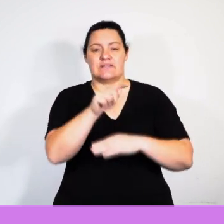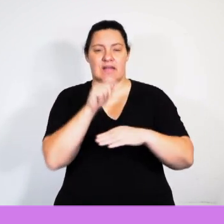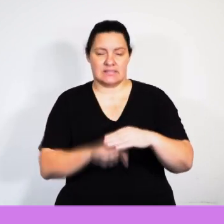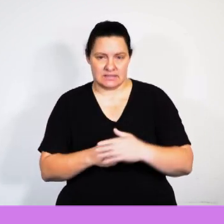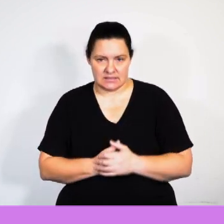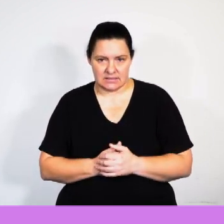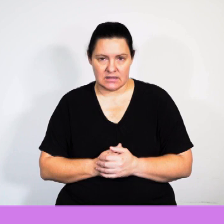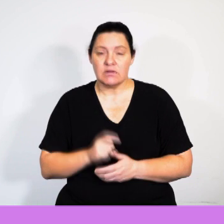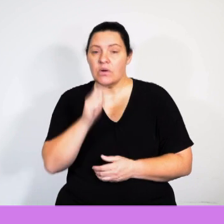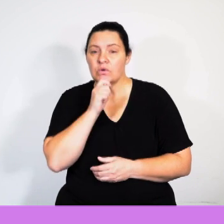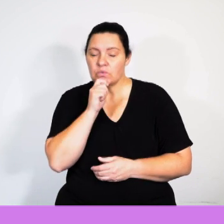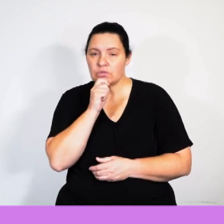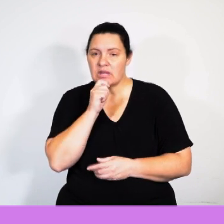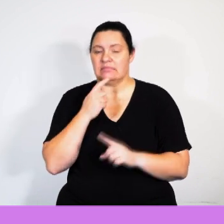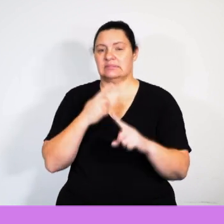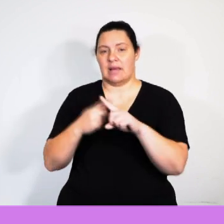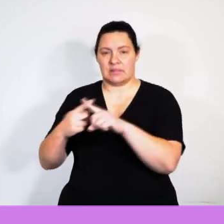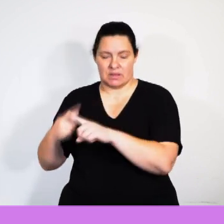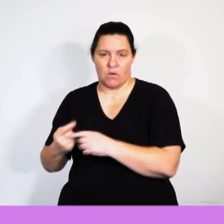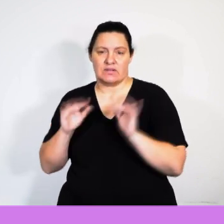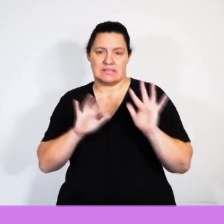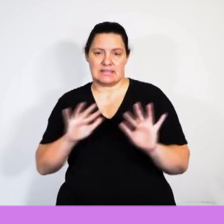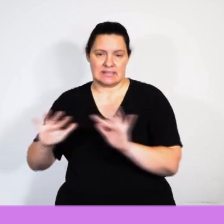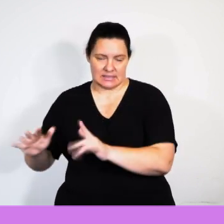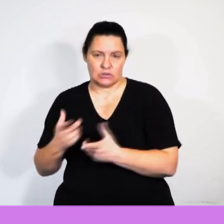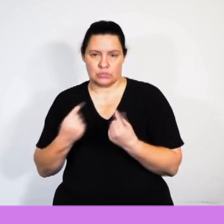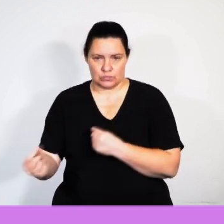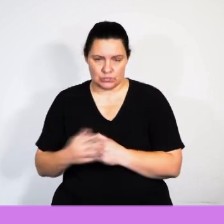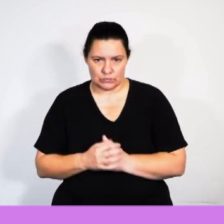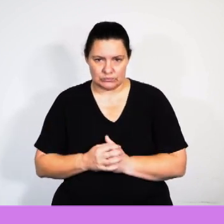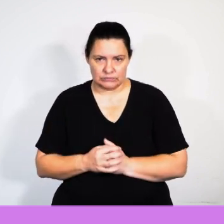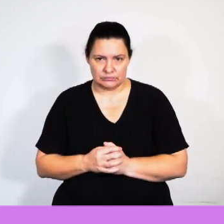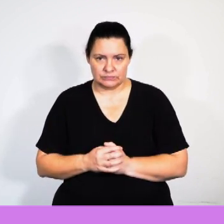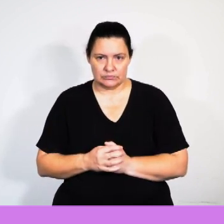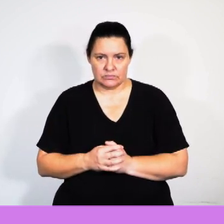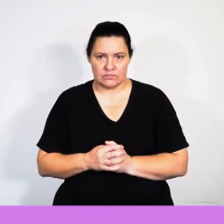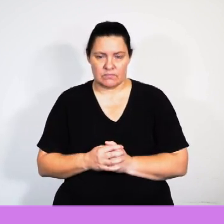units, we divide, and we use the multiples of 10 to do so.